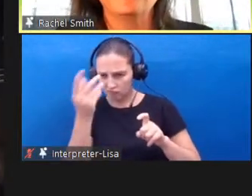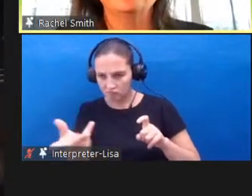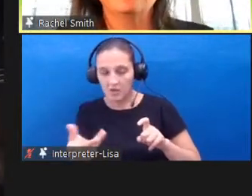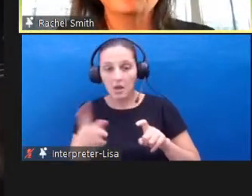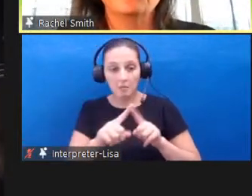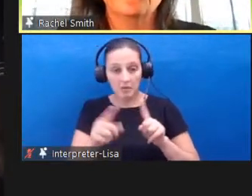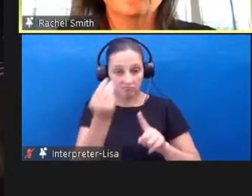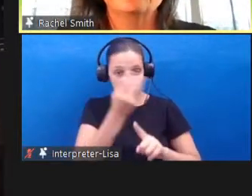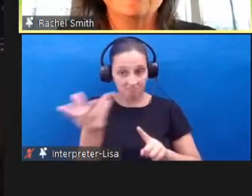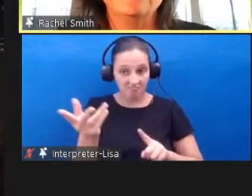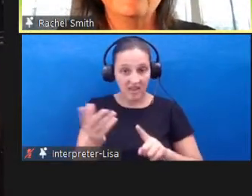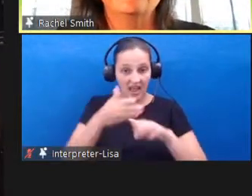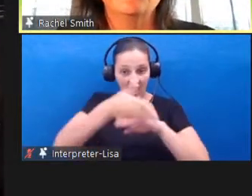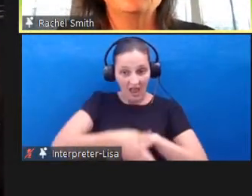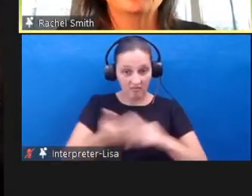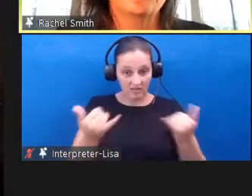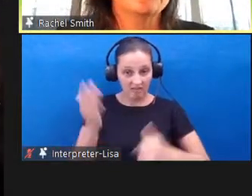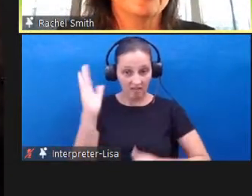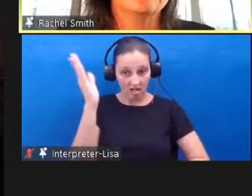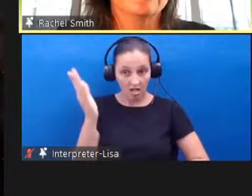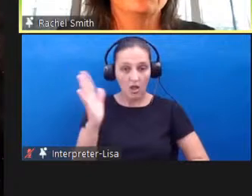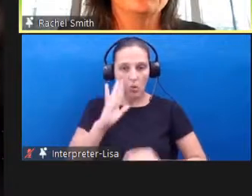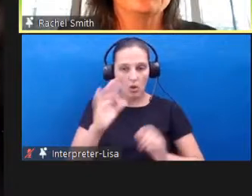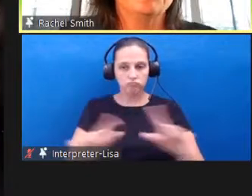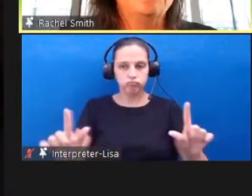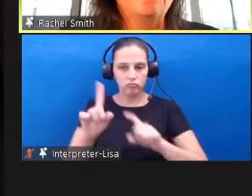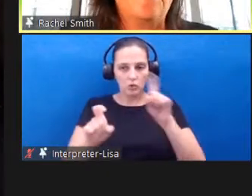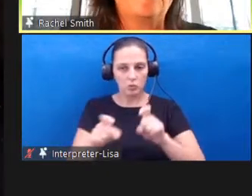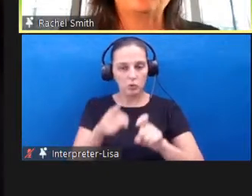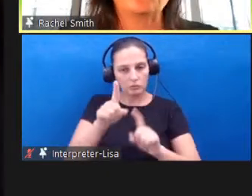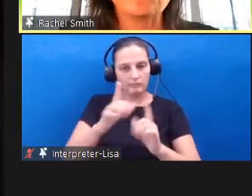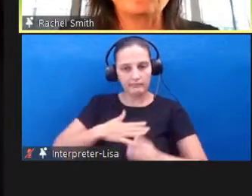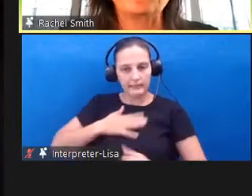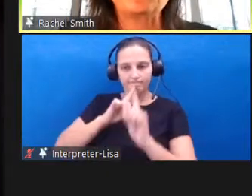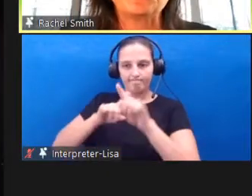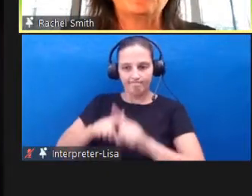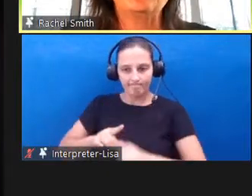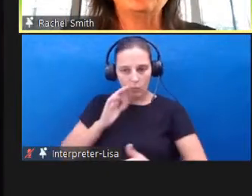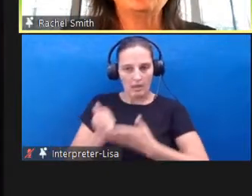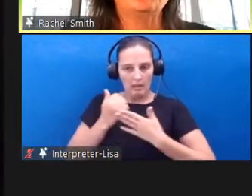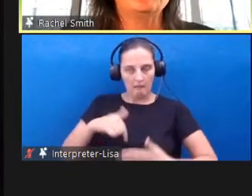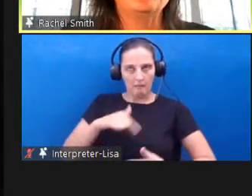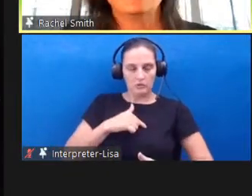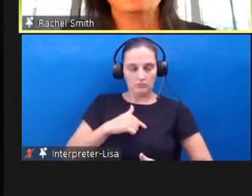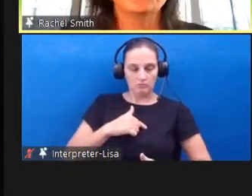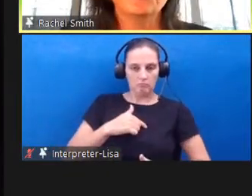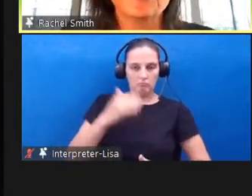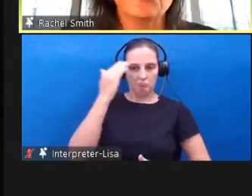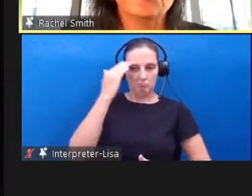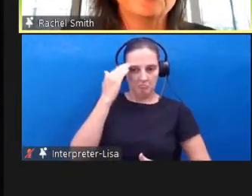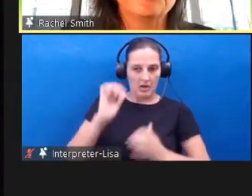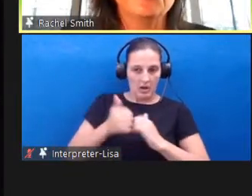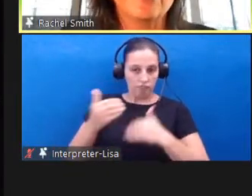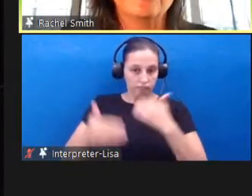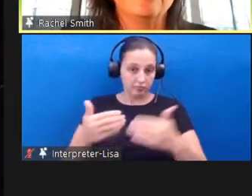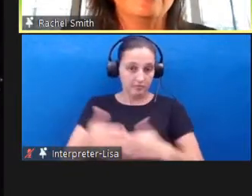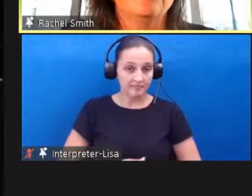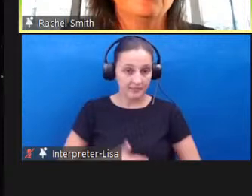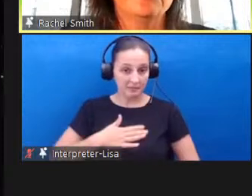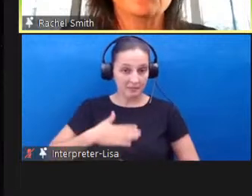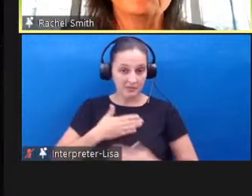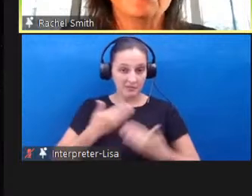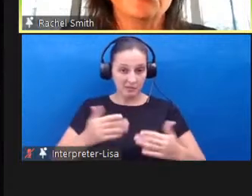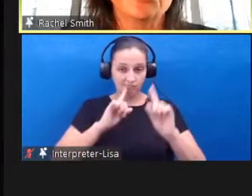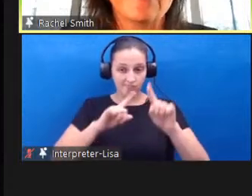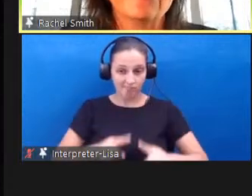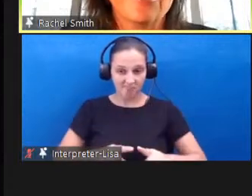you don't mind, after the program, taking that, it helps our project and helps the programmers to see how we're doing. So please do that at the end, and